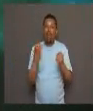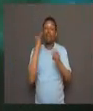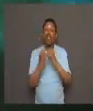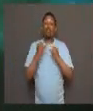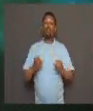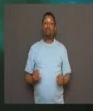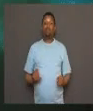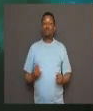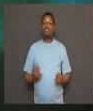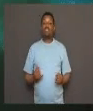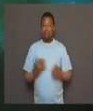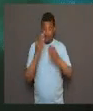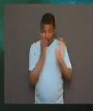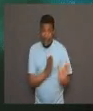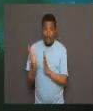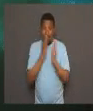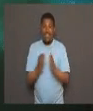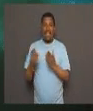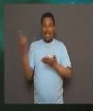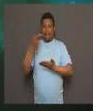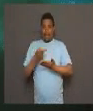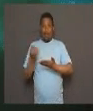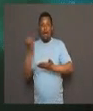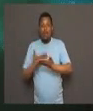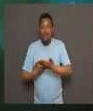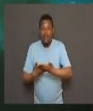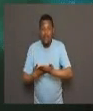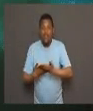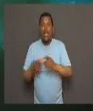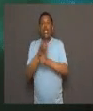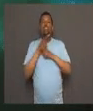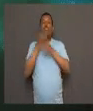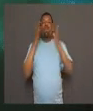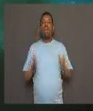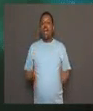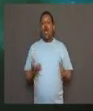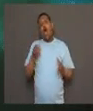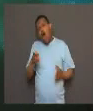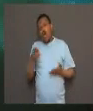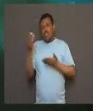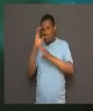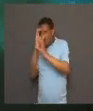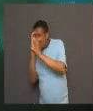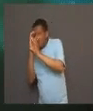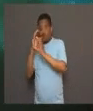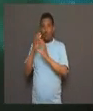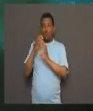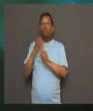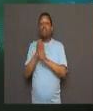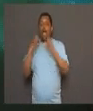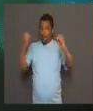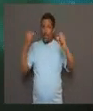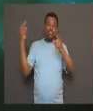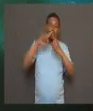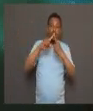Finally, in producing a sketch map, a geographer or surveyor is able